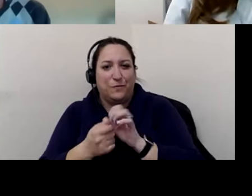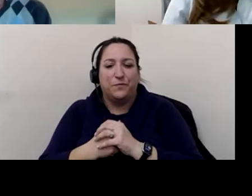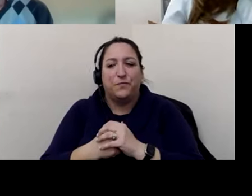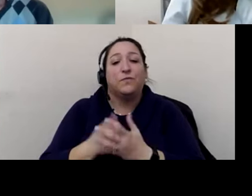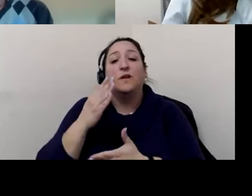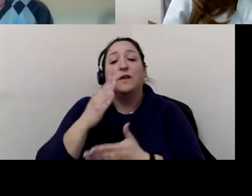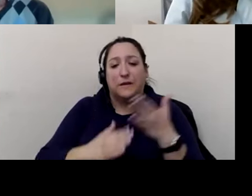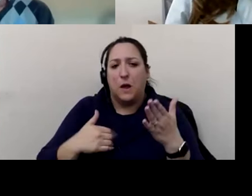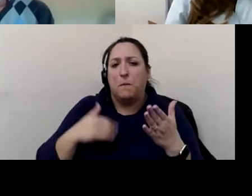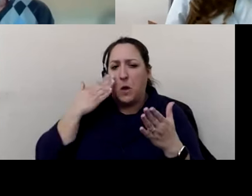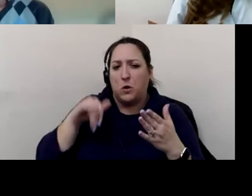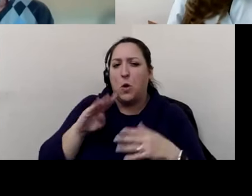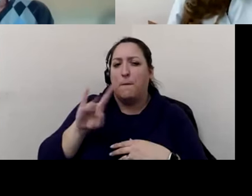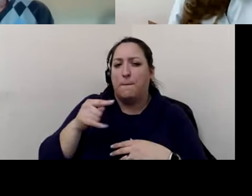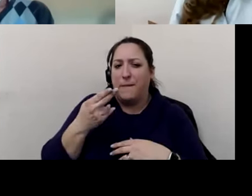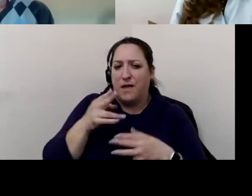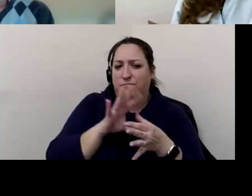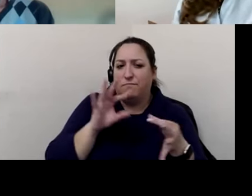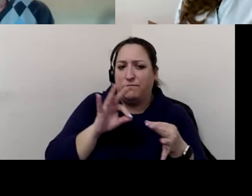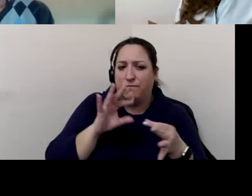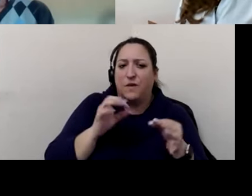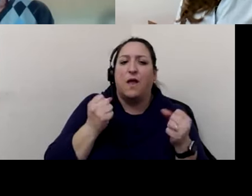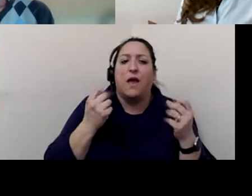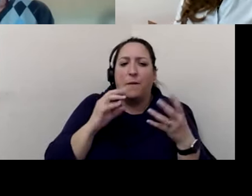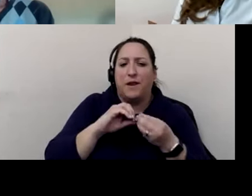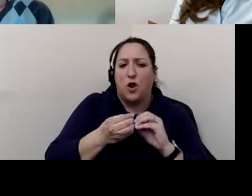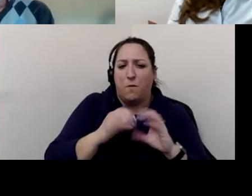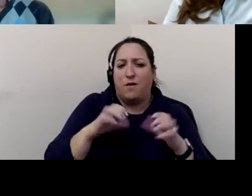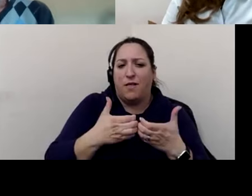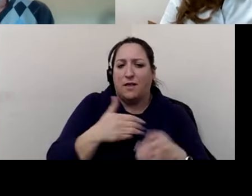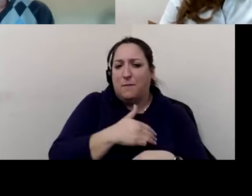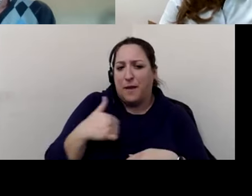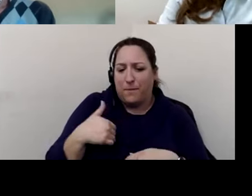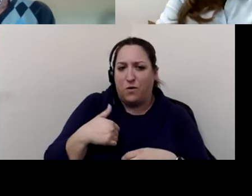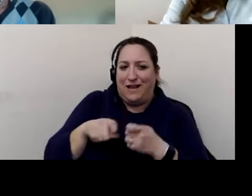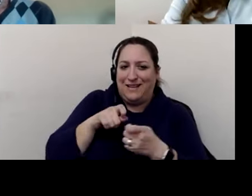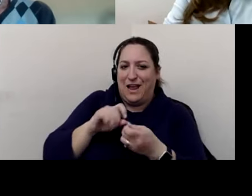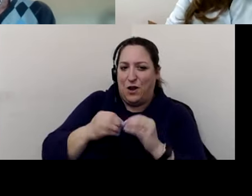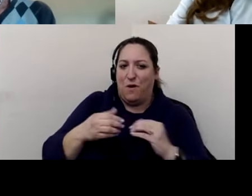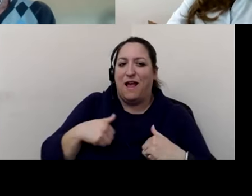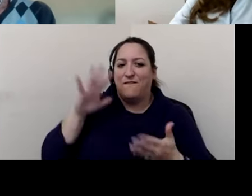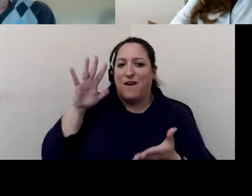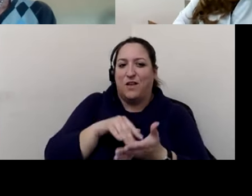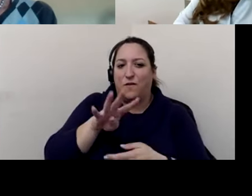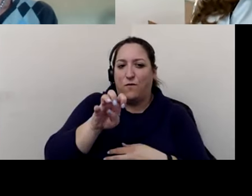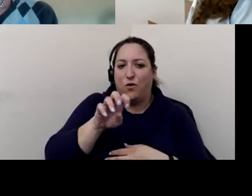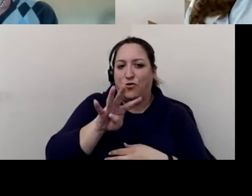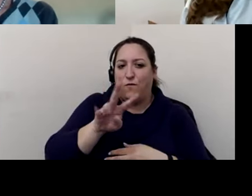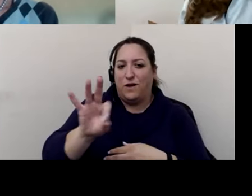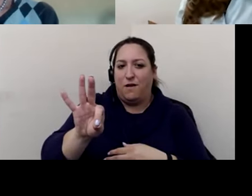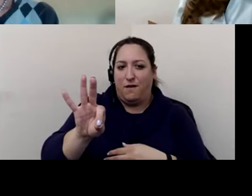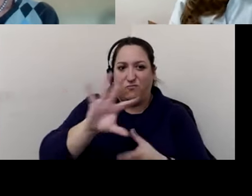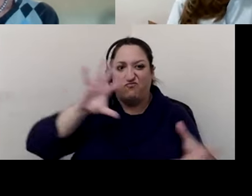of the things I know Beth spoke about were the number of class members. I actually have the exact number. It was